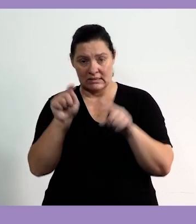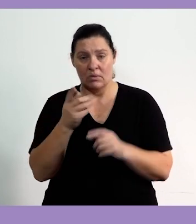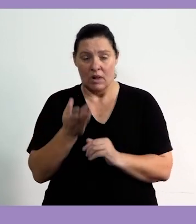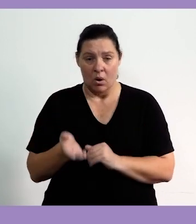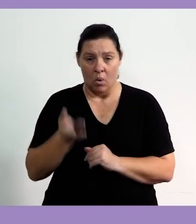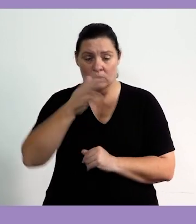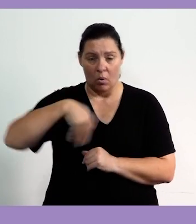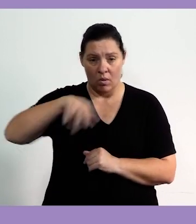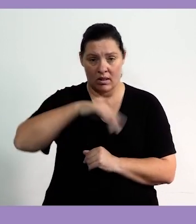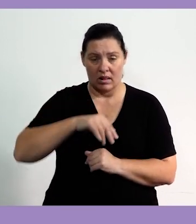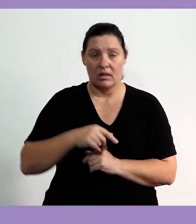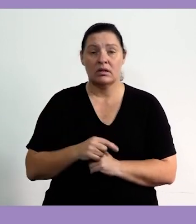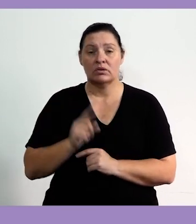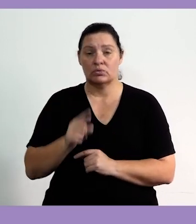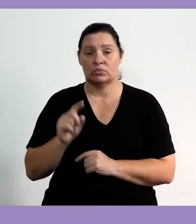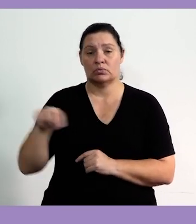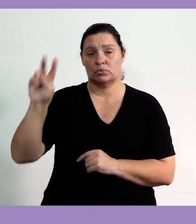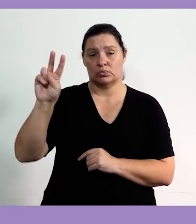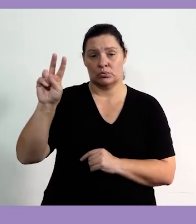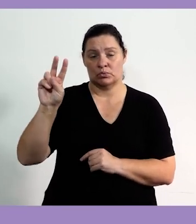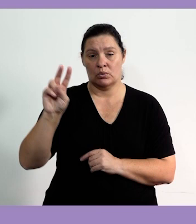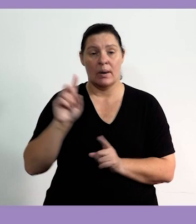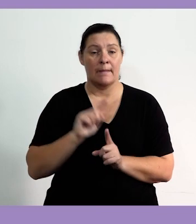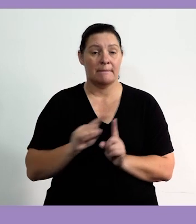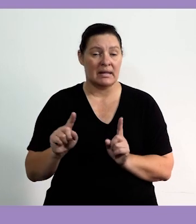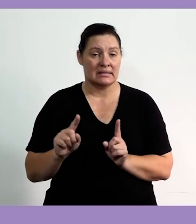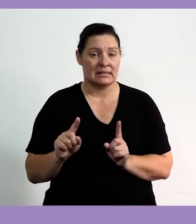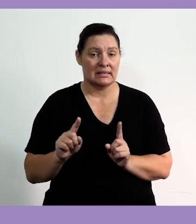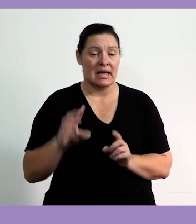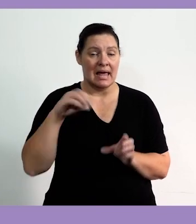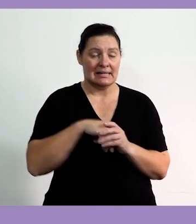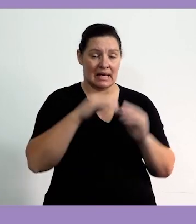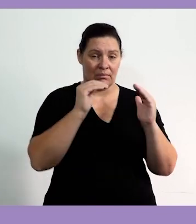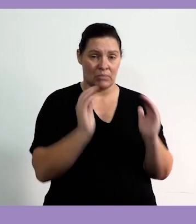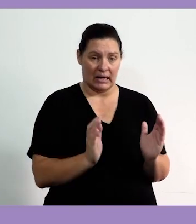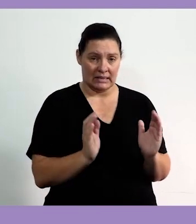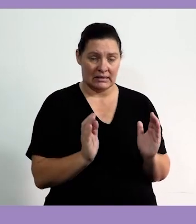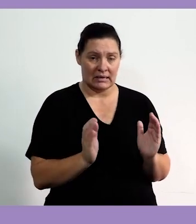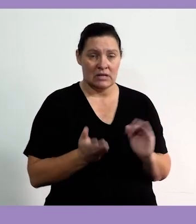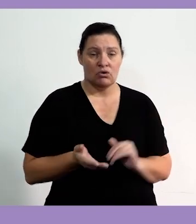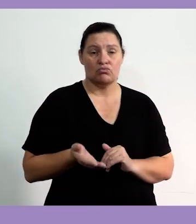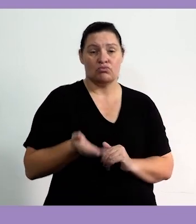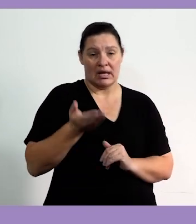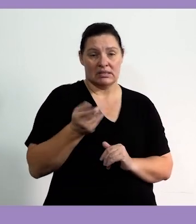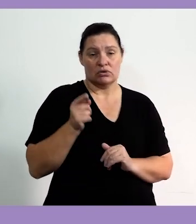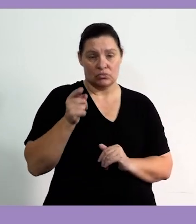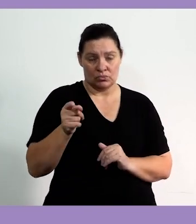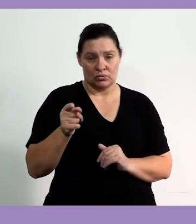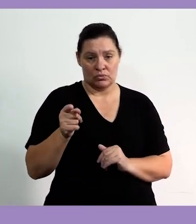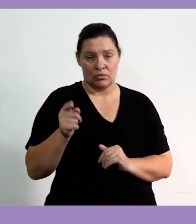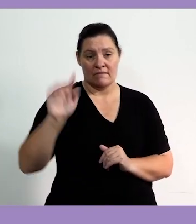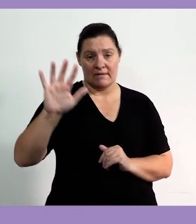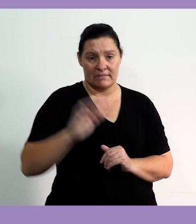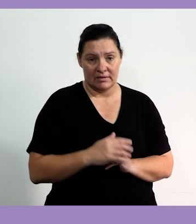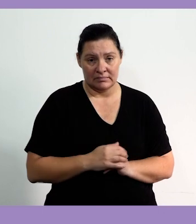exponent, we are going to raise the whole product to the exponent 2, but now everything in the bracket is raised to